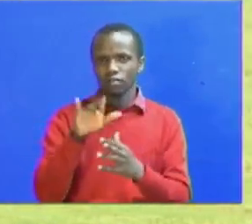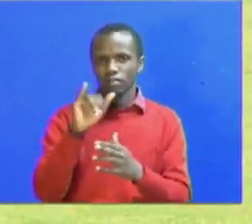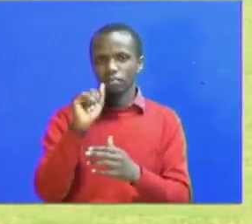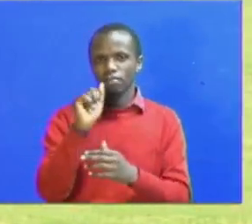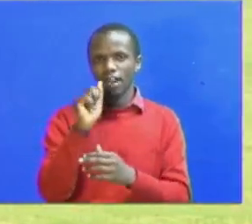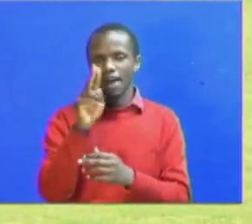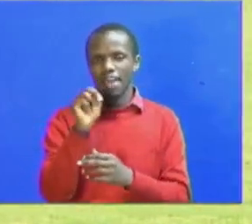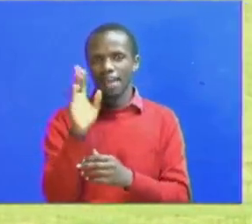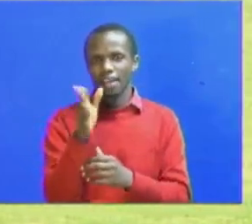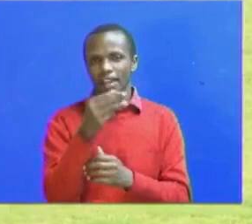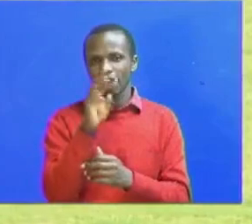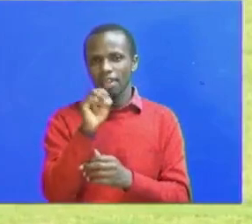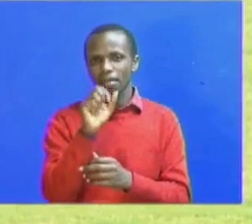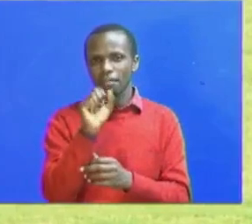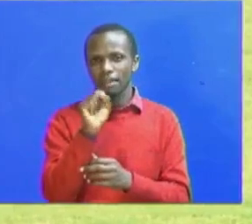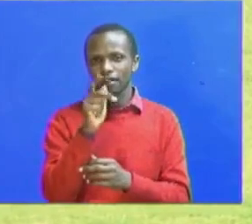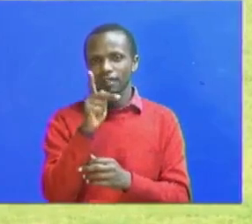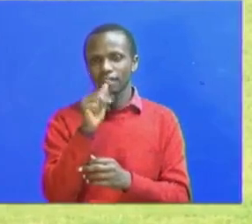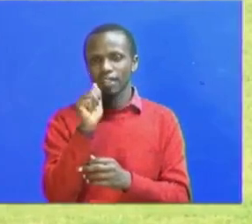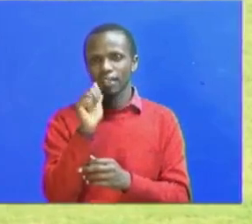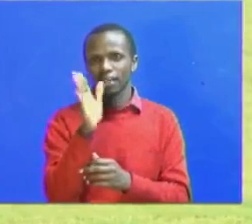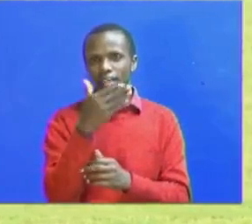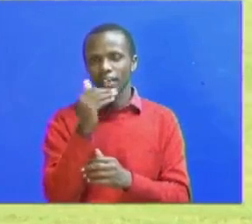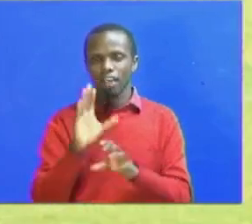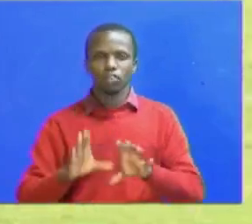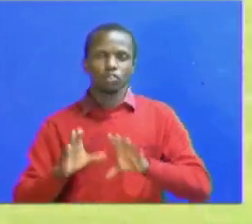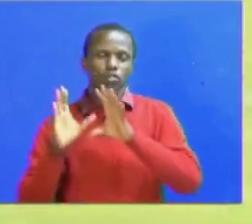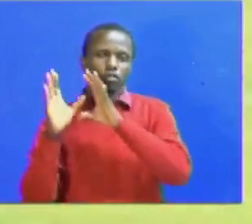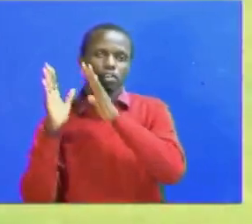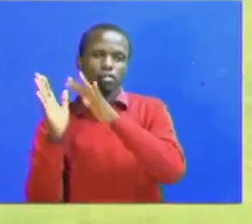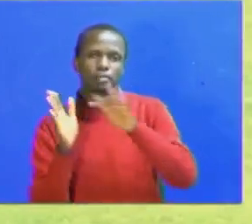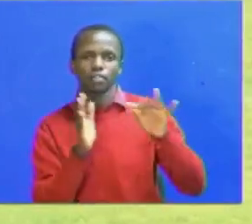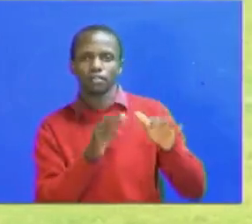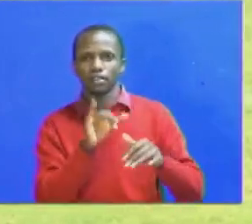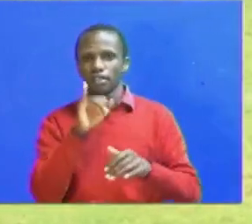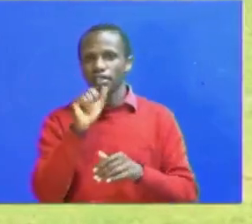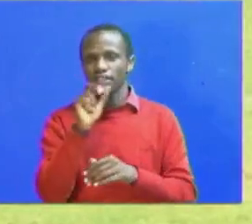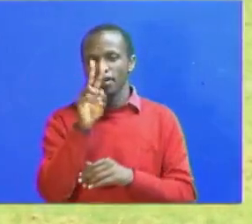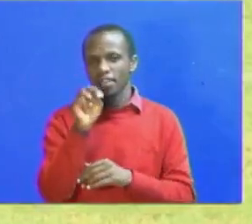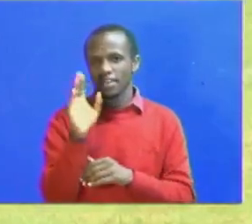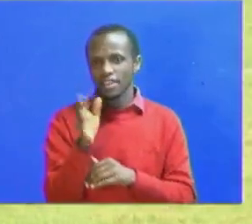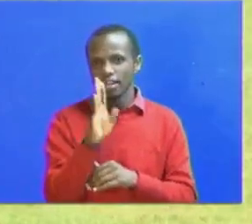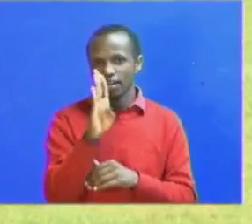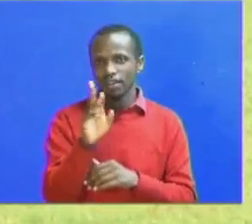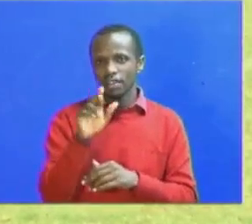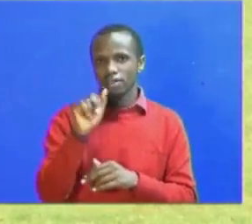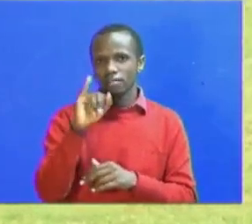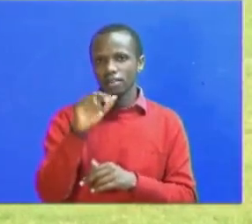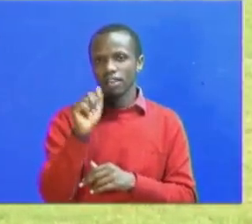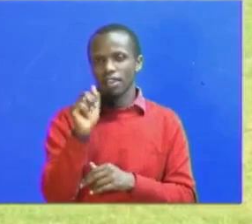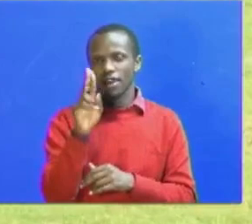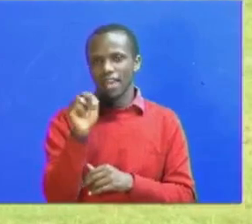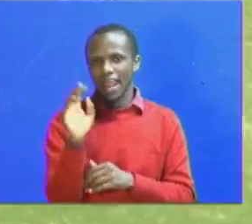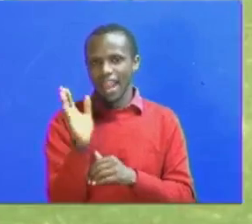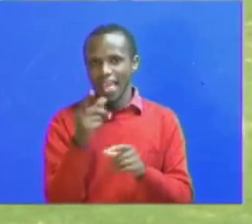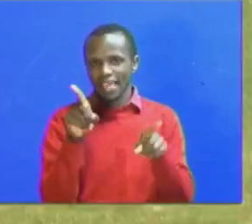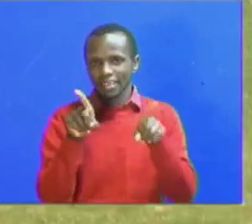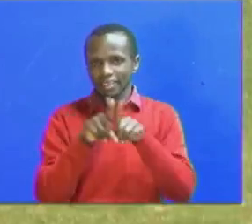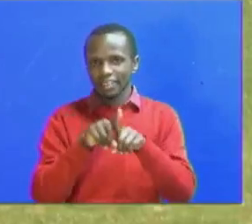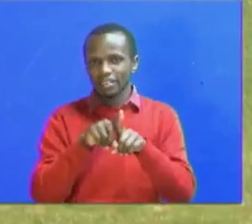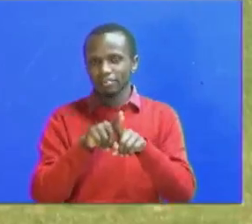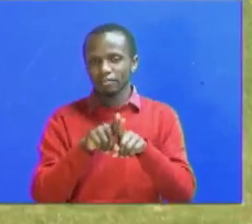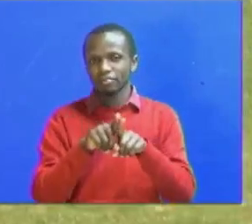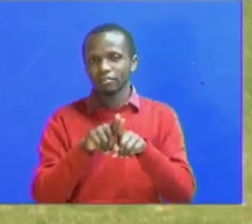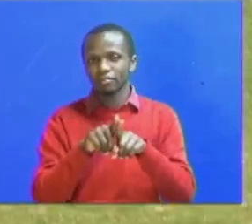Tusker, Masaka of Sofapaka as goalkeepers, alongside Ian Otieno and Brian Odhiambo of Zesco and KCB